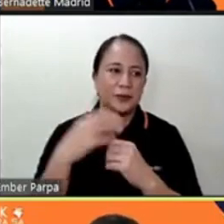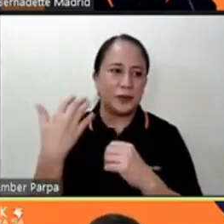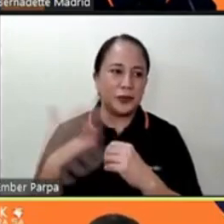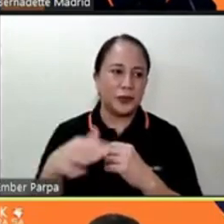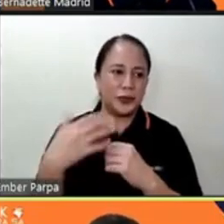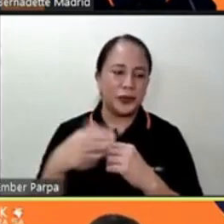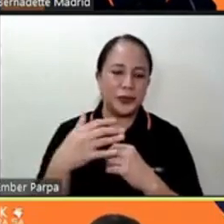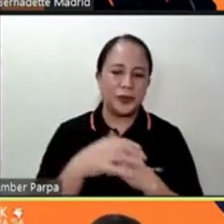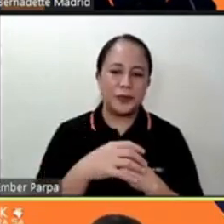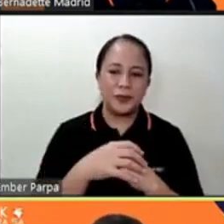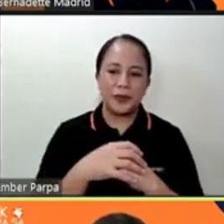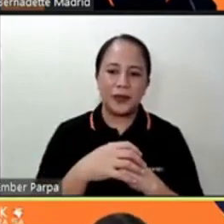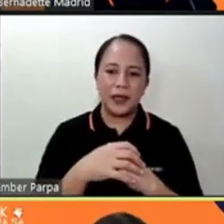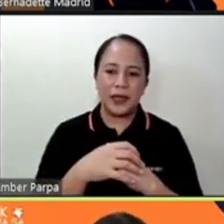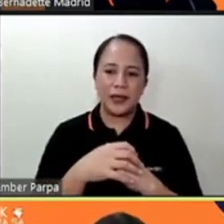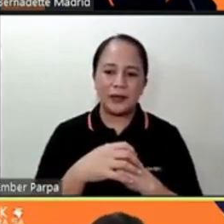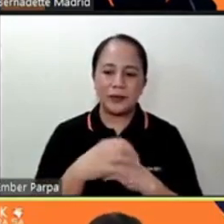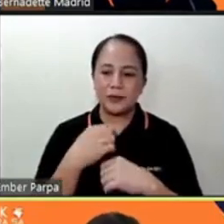ang galing-galing.